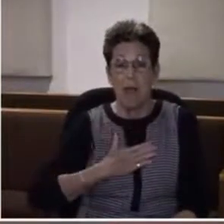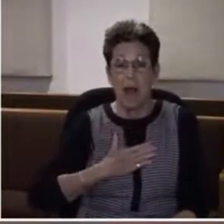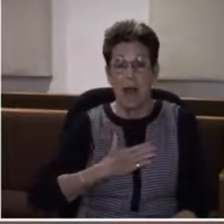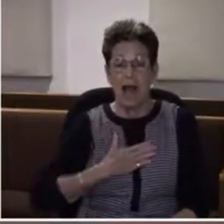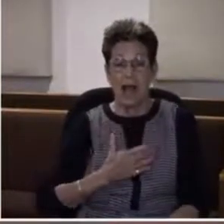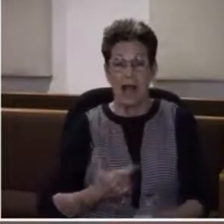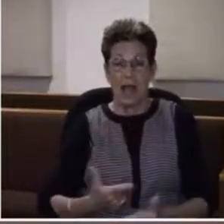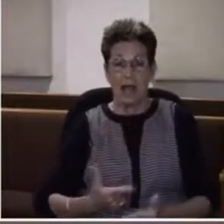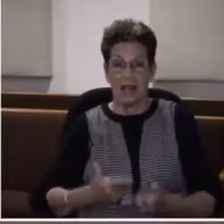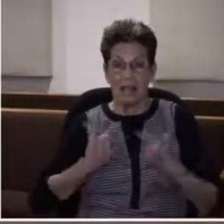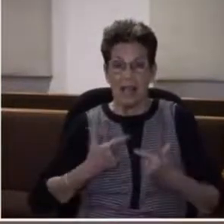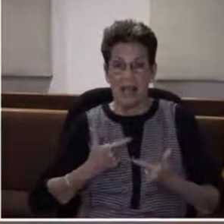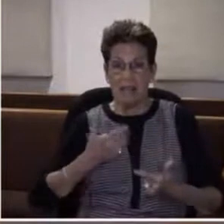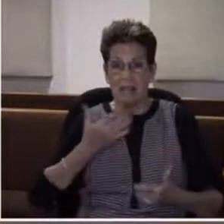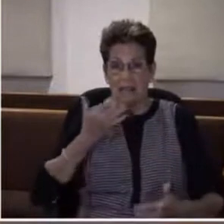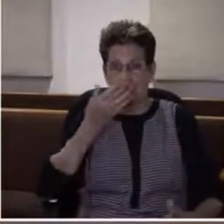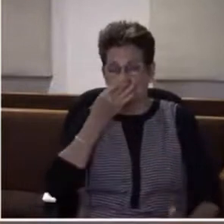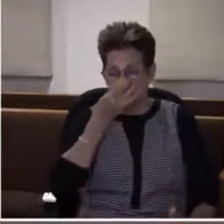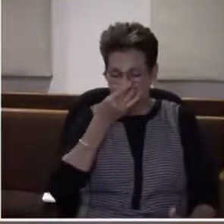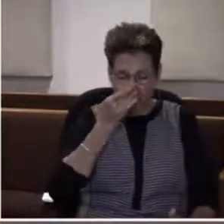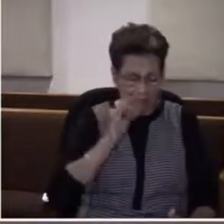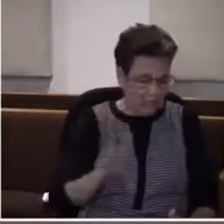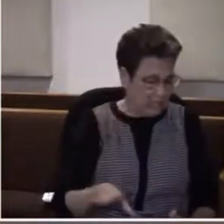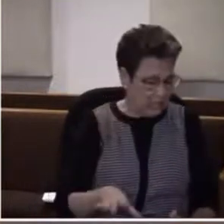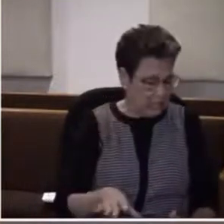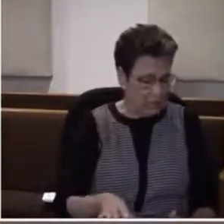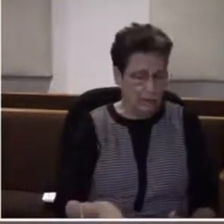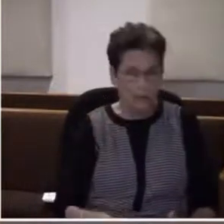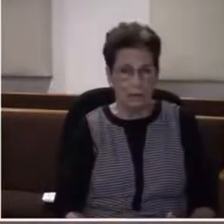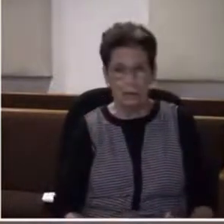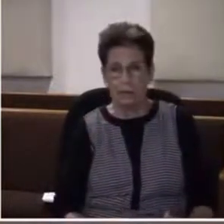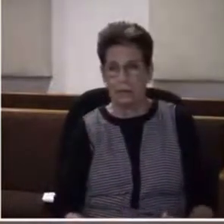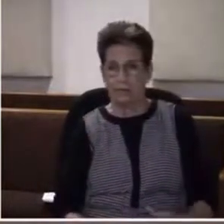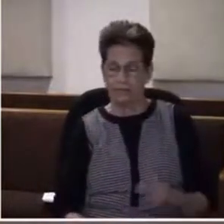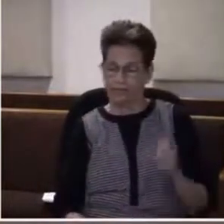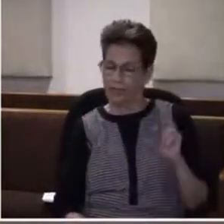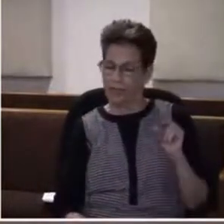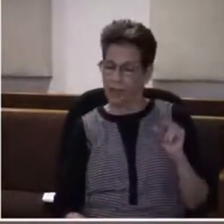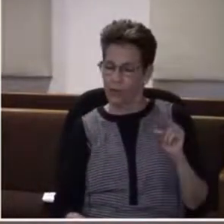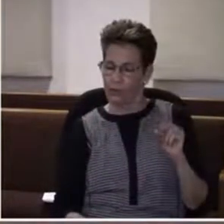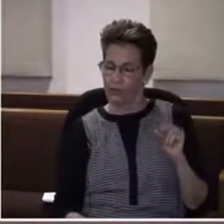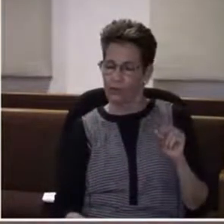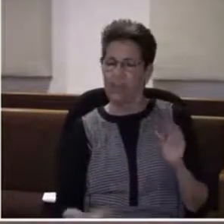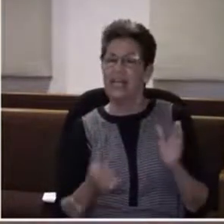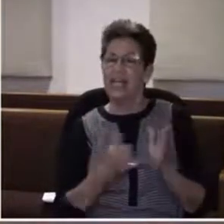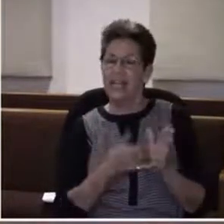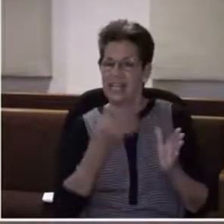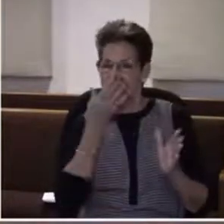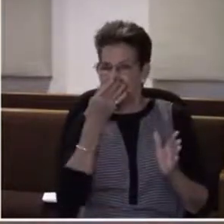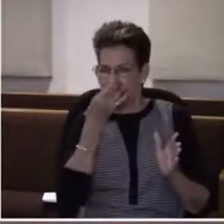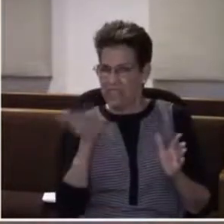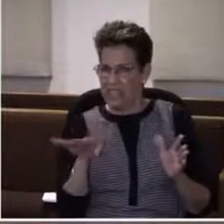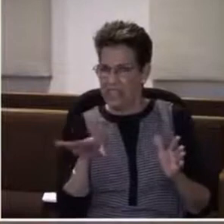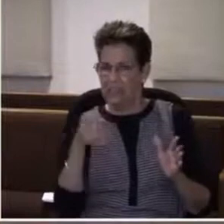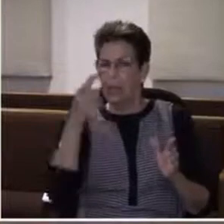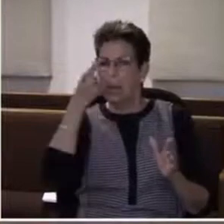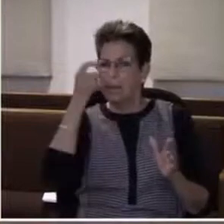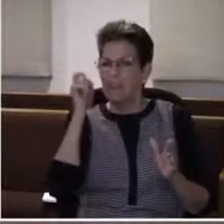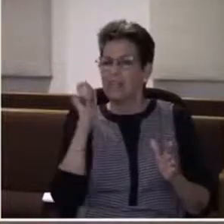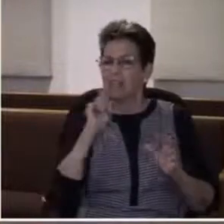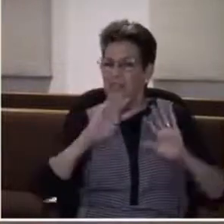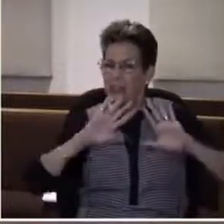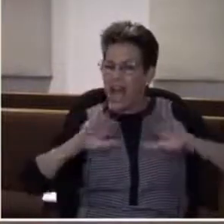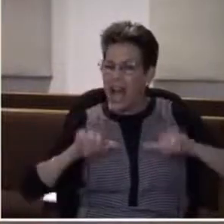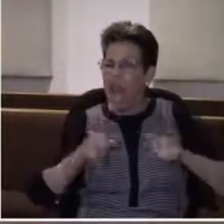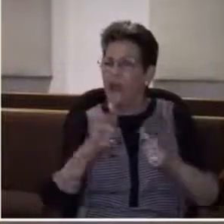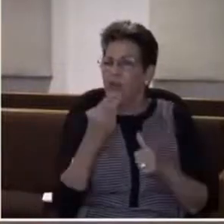Yeah, it stinks because of the way you view it. But if you will take your eyes off your circumstances and take